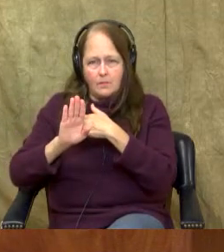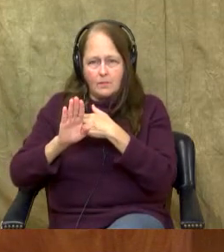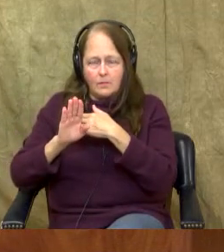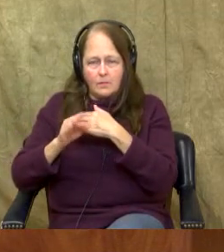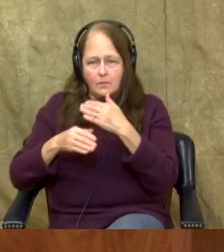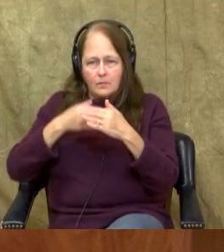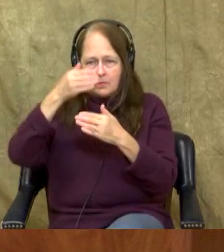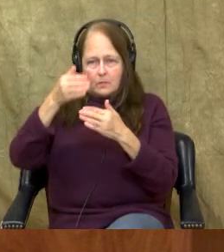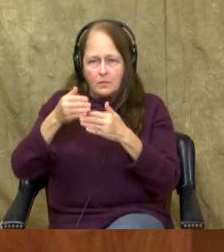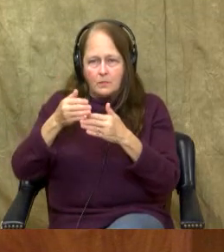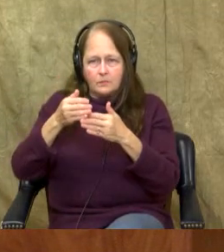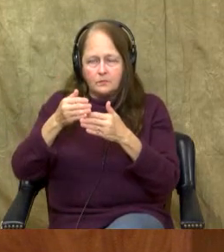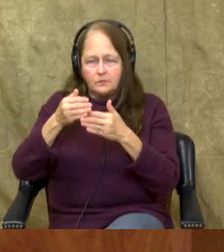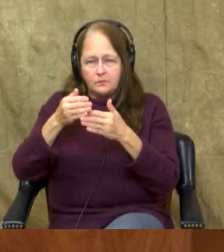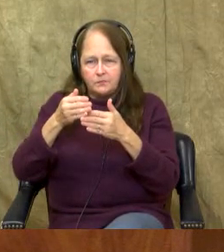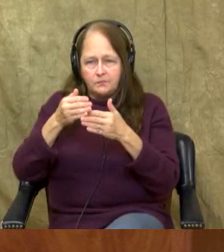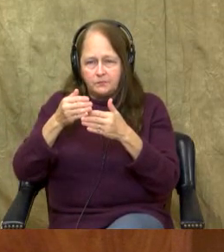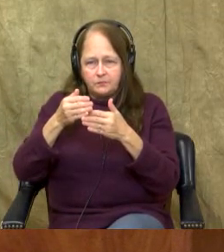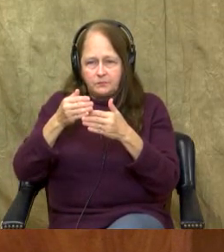little bit deeper.